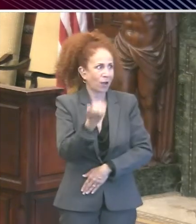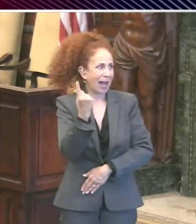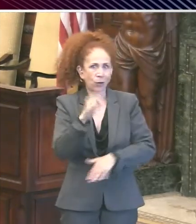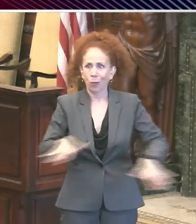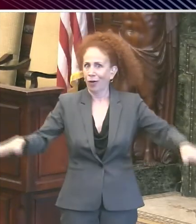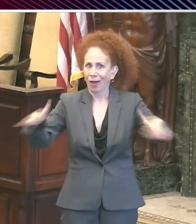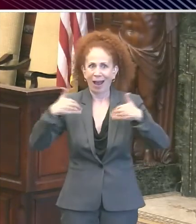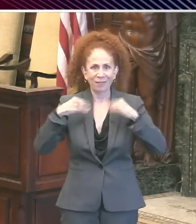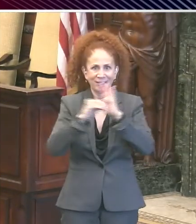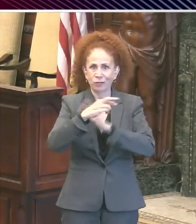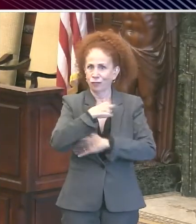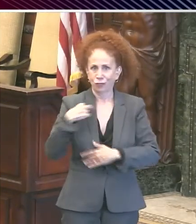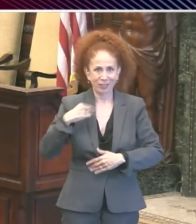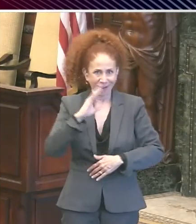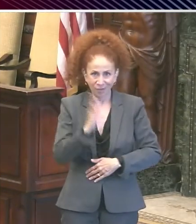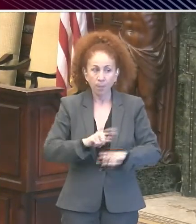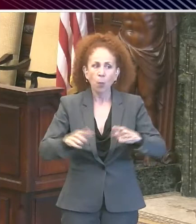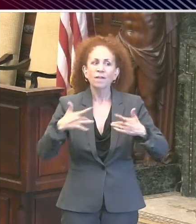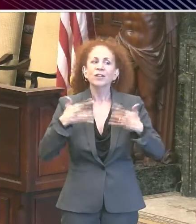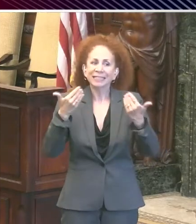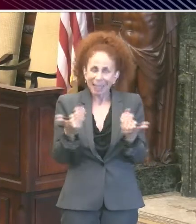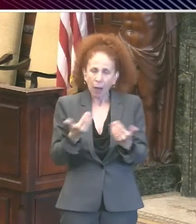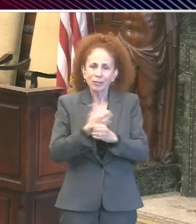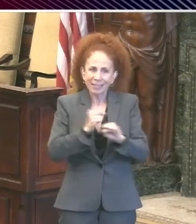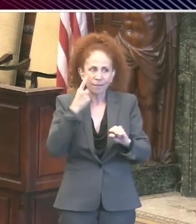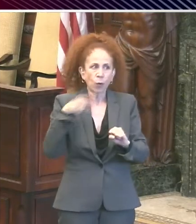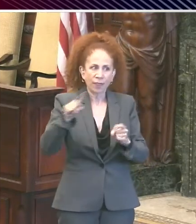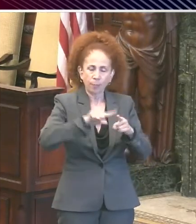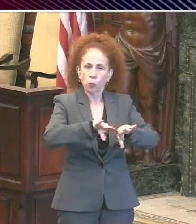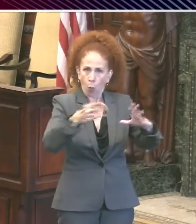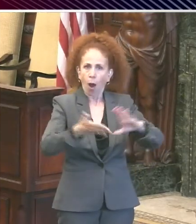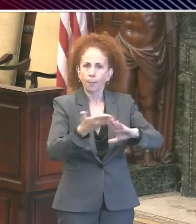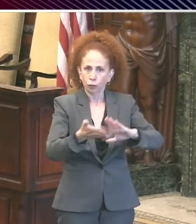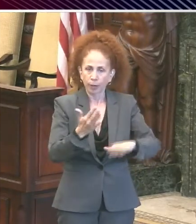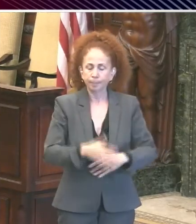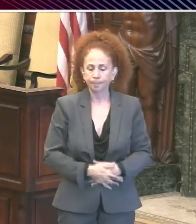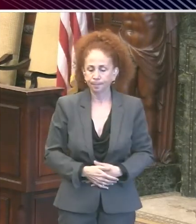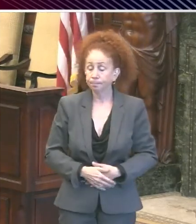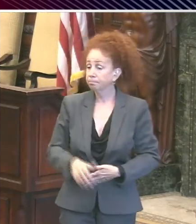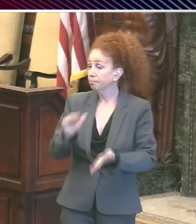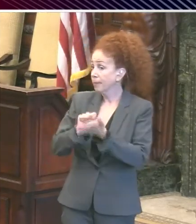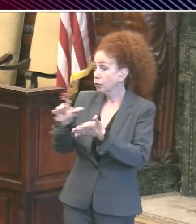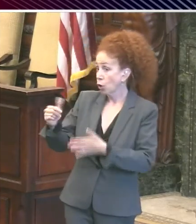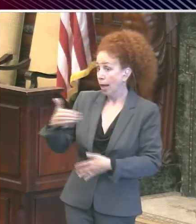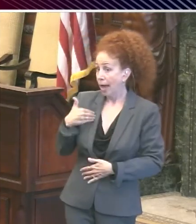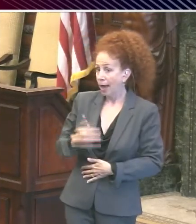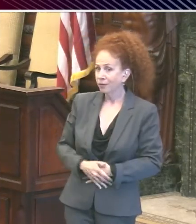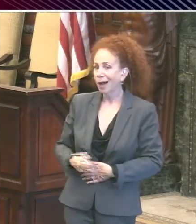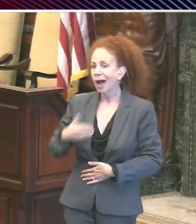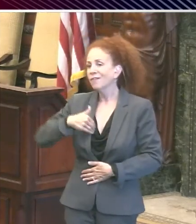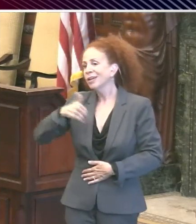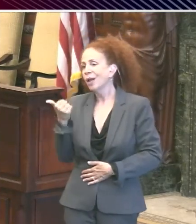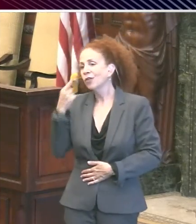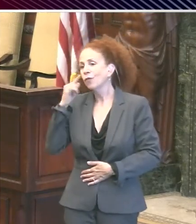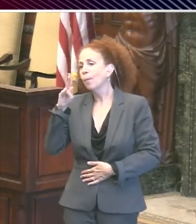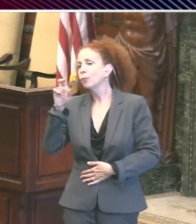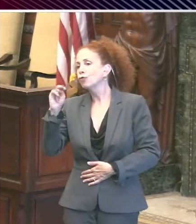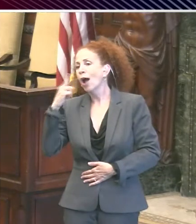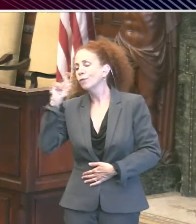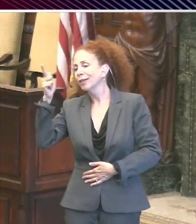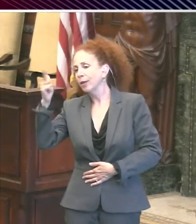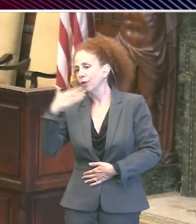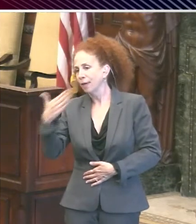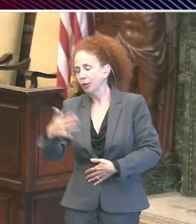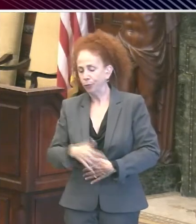but at this point, we do feel like it's safe for them to operate. Okay, that's all I have. I have other questions for Brian, hopefully later. Thank you so